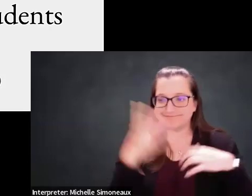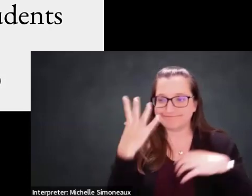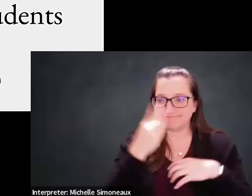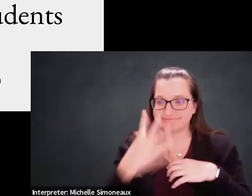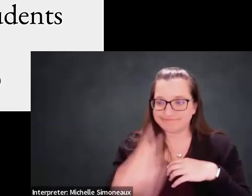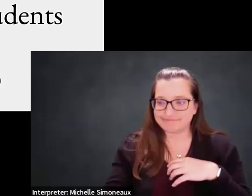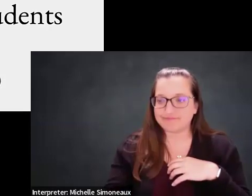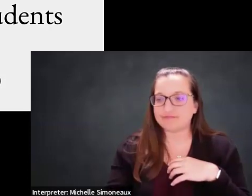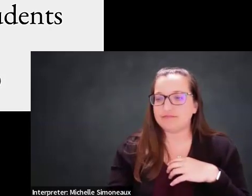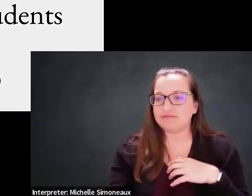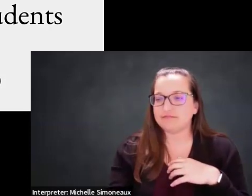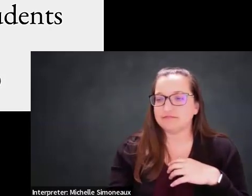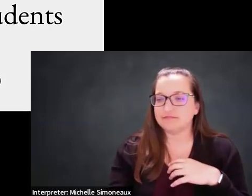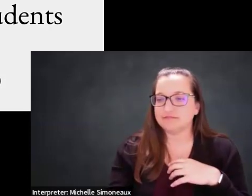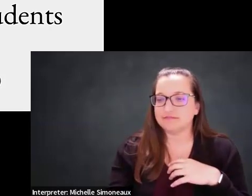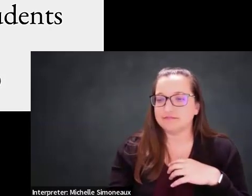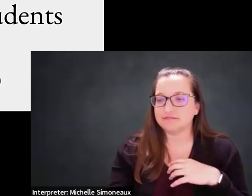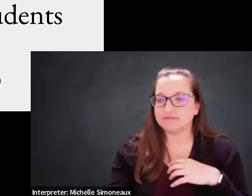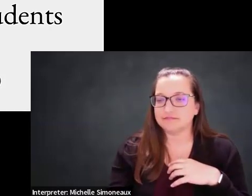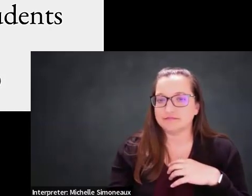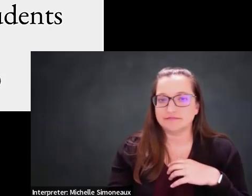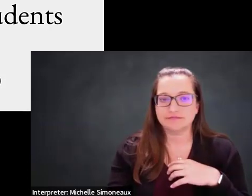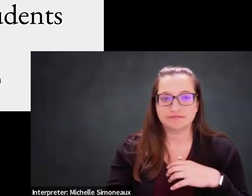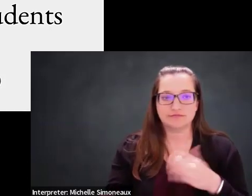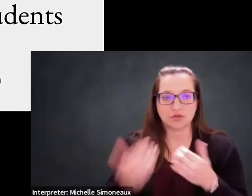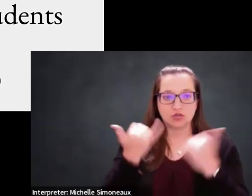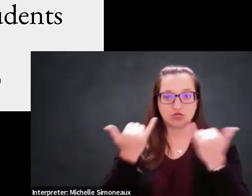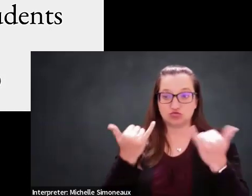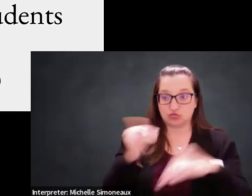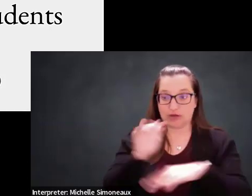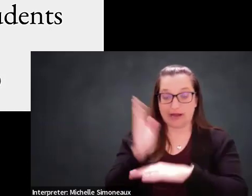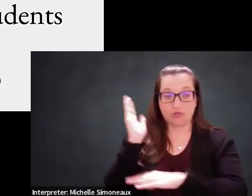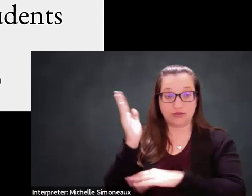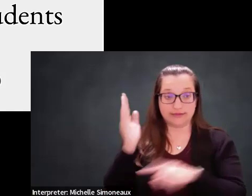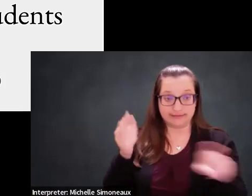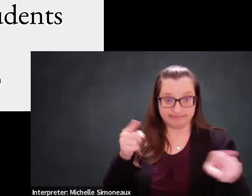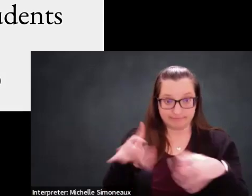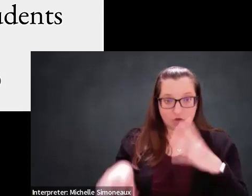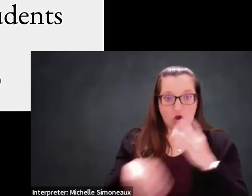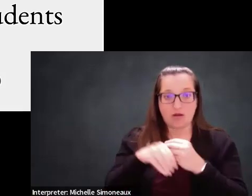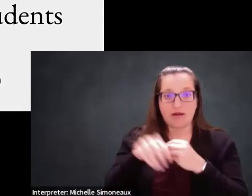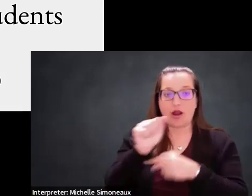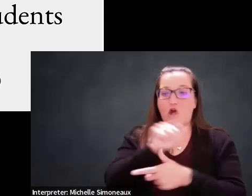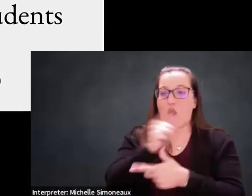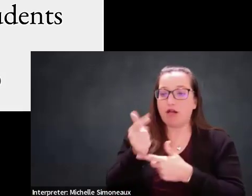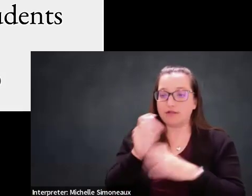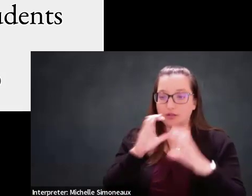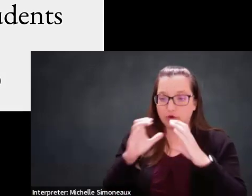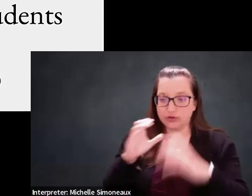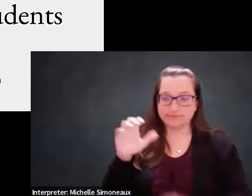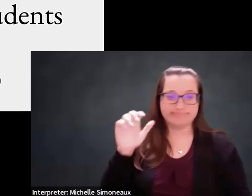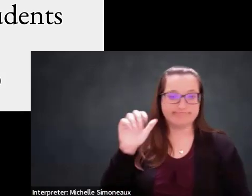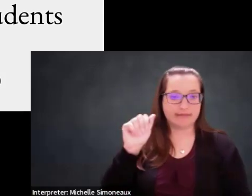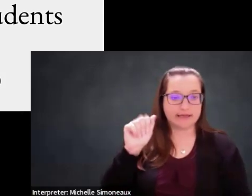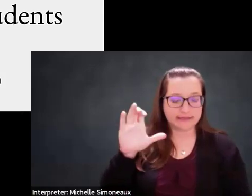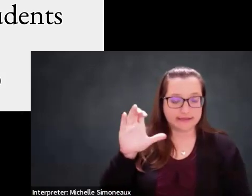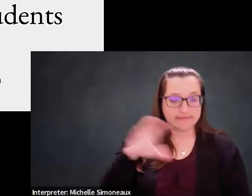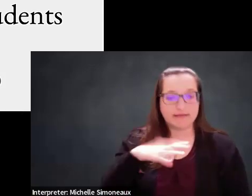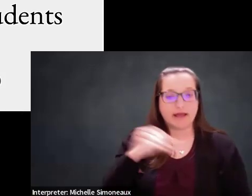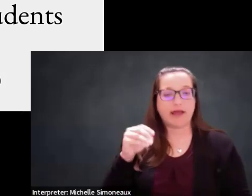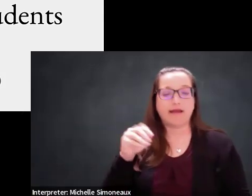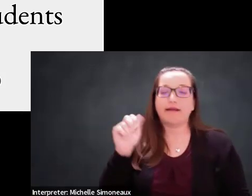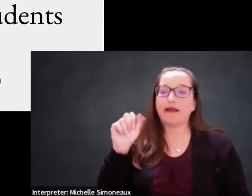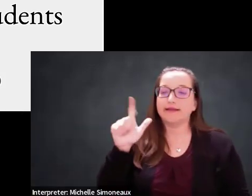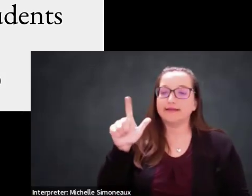So tonight's presentation is augmentative and alternative communication, AAC, and American Sign Language with deaf and hard of